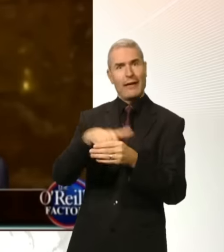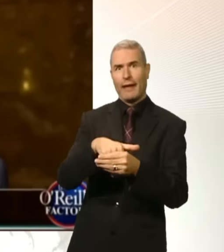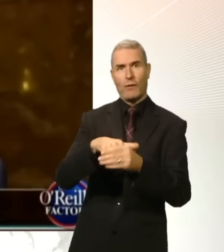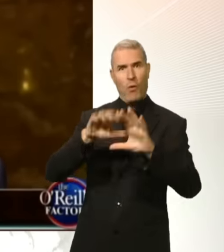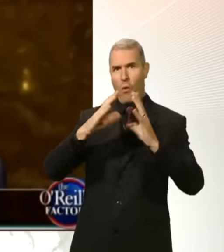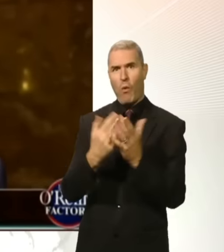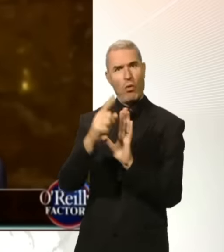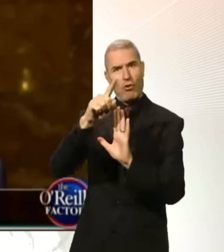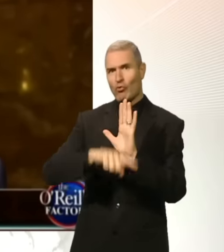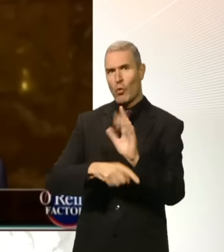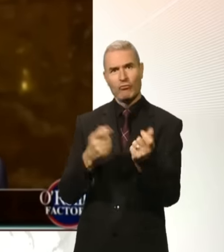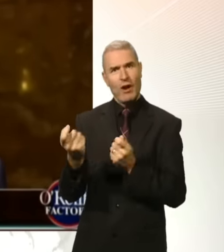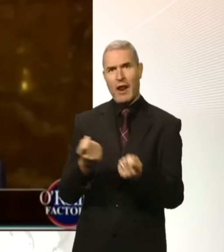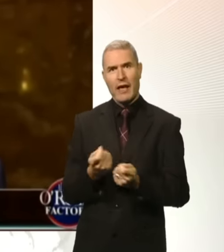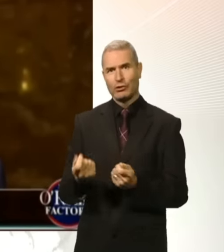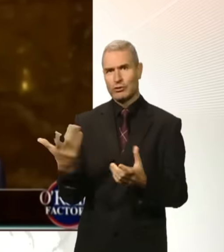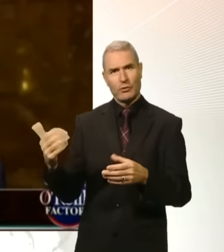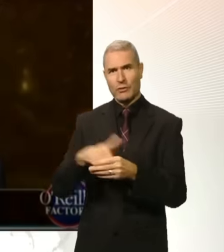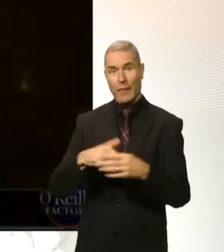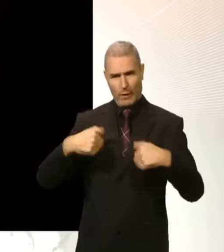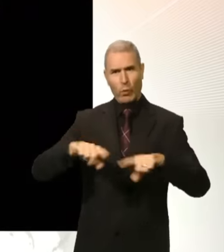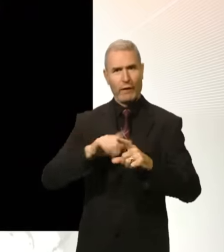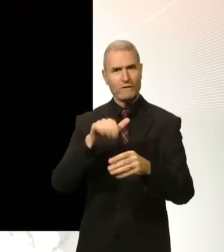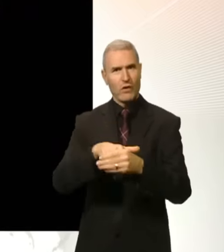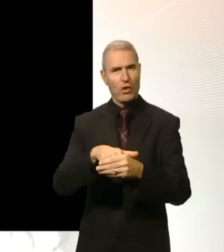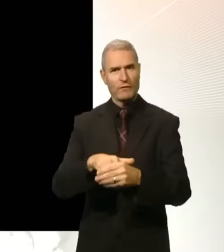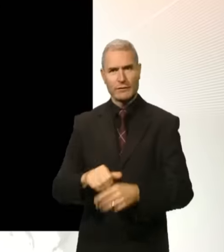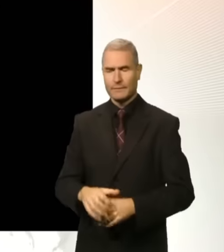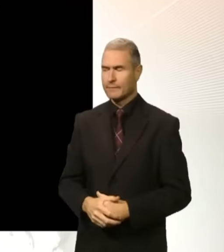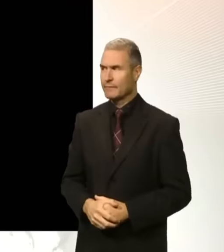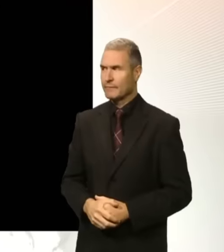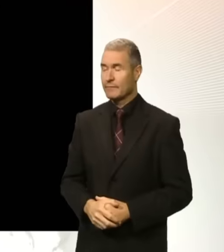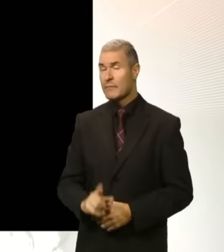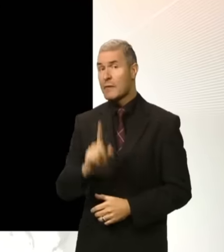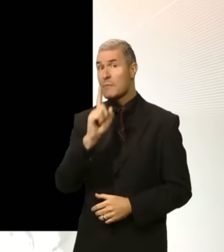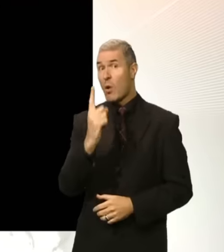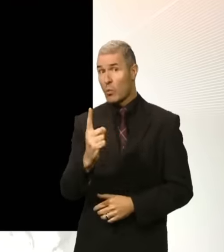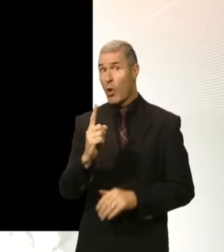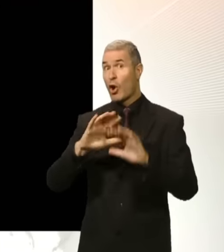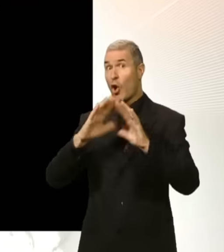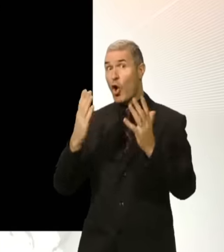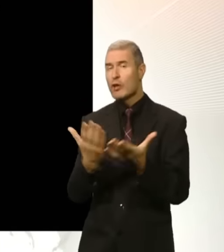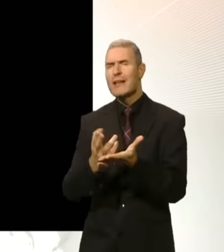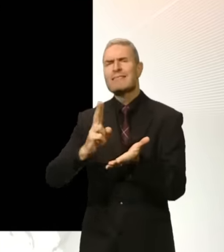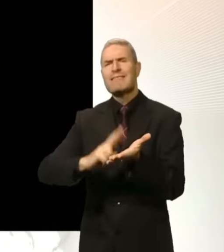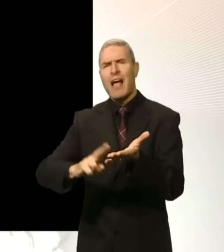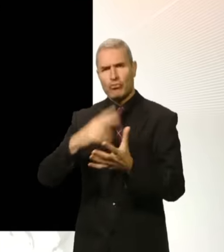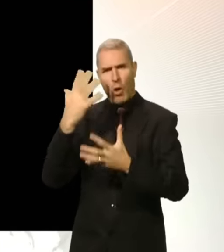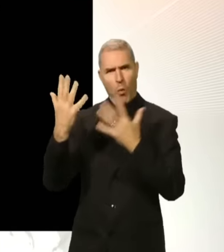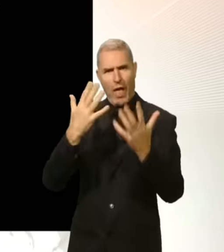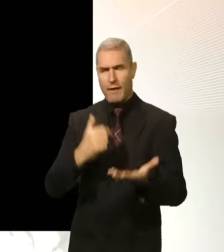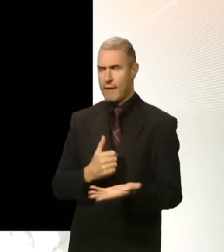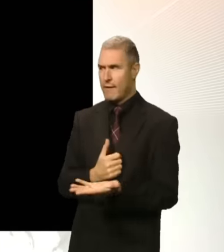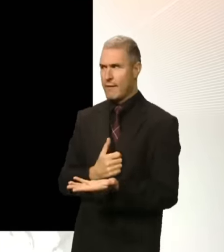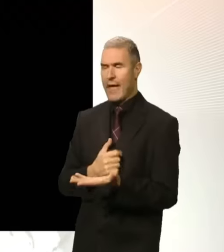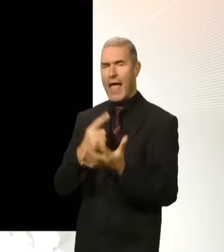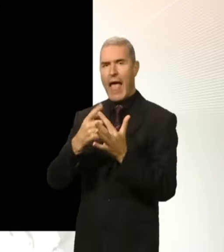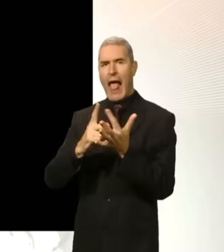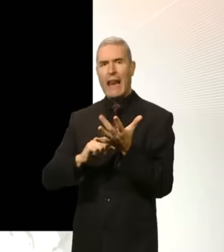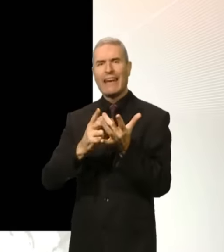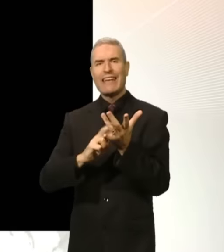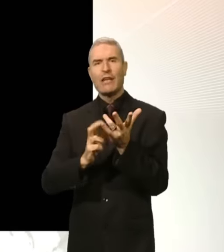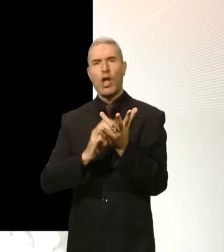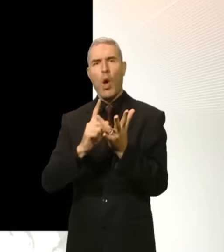of the rules and regulations that we do. The activity of one of the Earth's natural weather systems, known as El Niño,